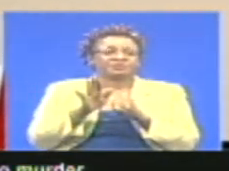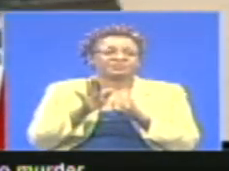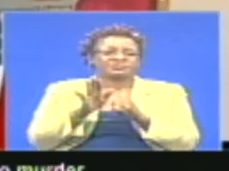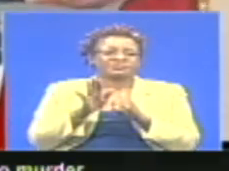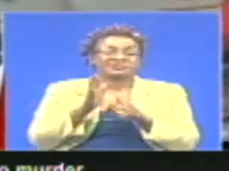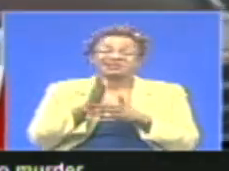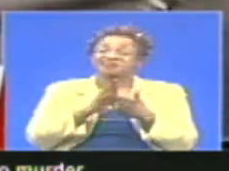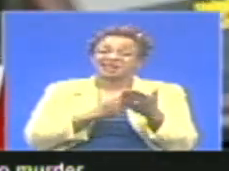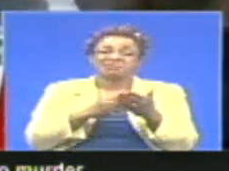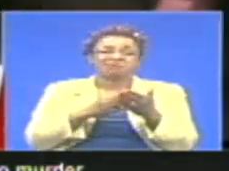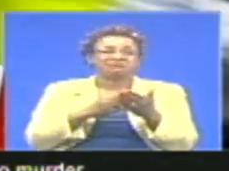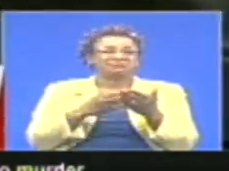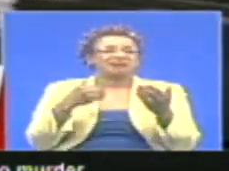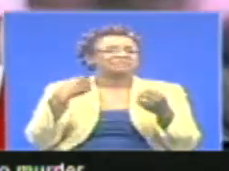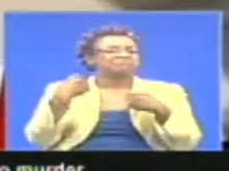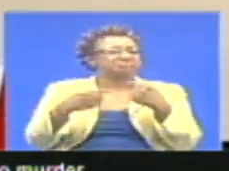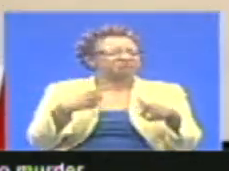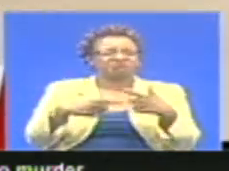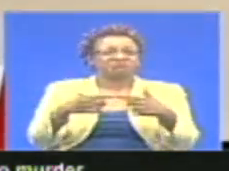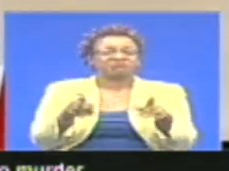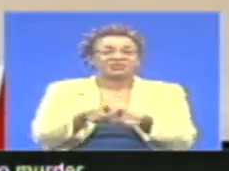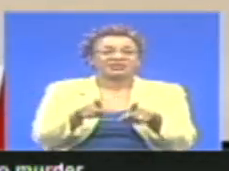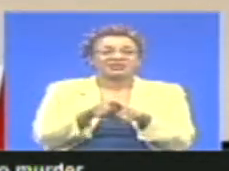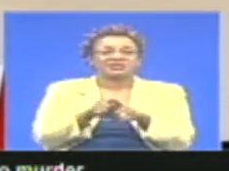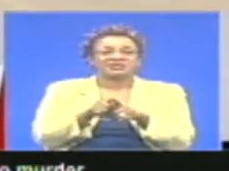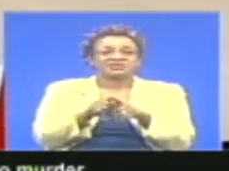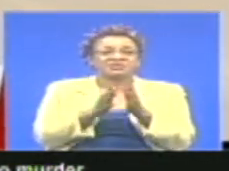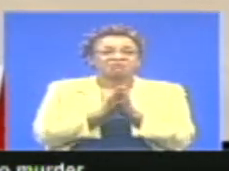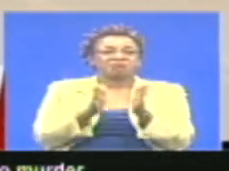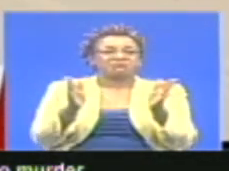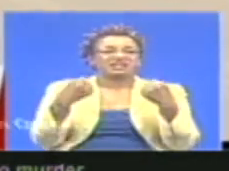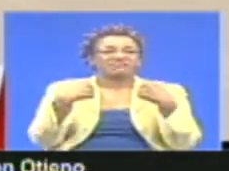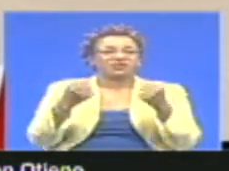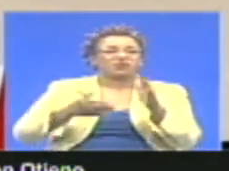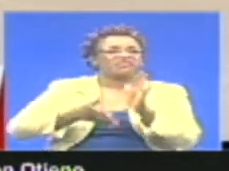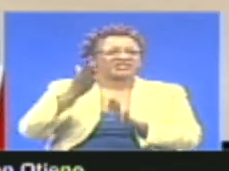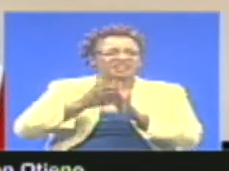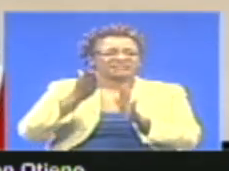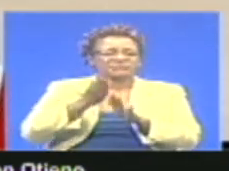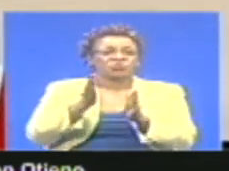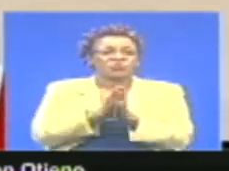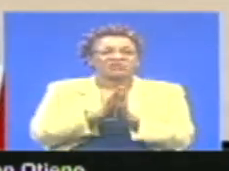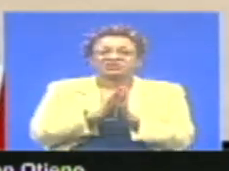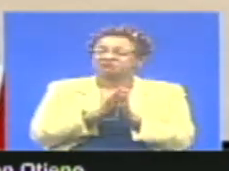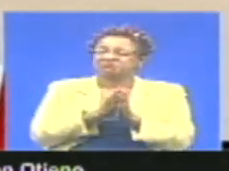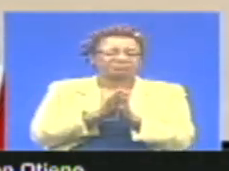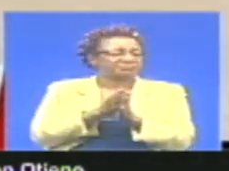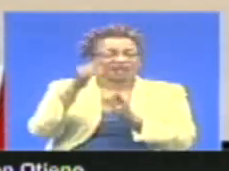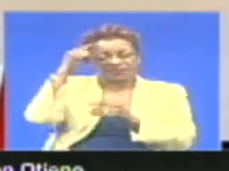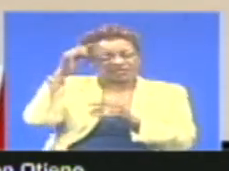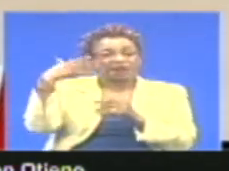Some dangled precariously as the public service vehicles sped on the road with total disregard of traffic